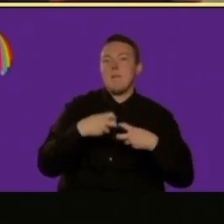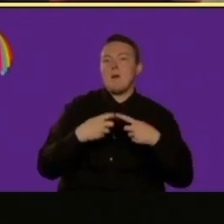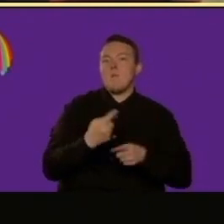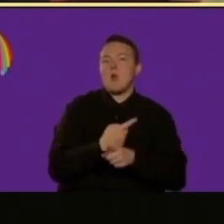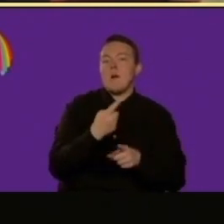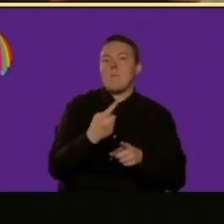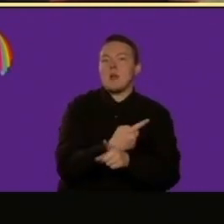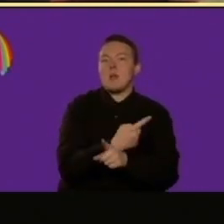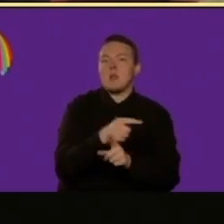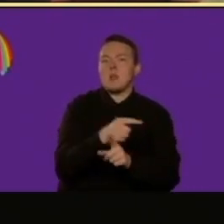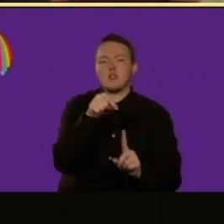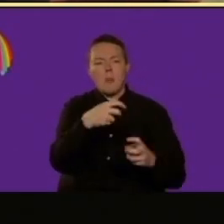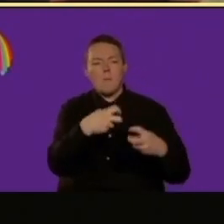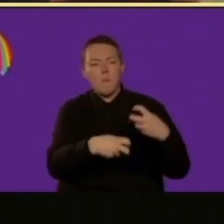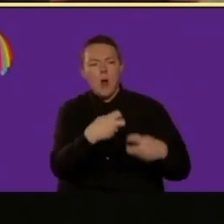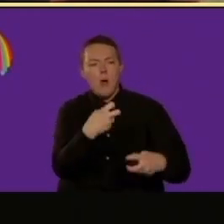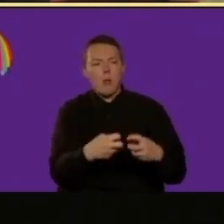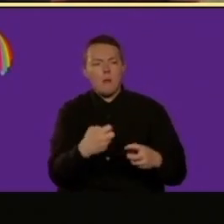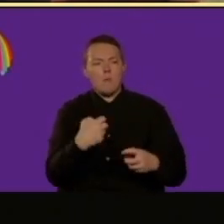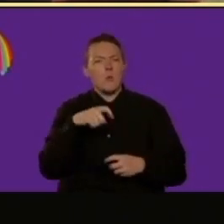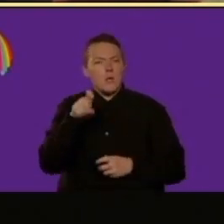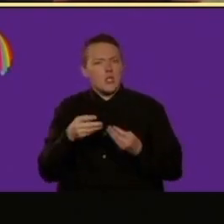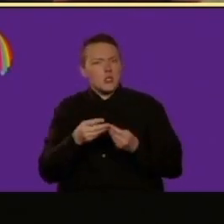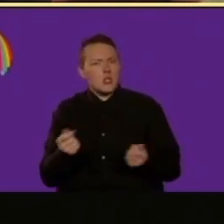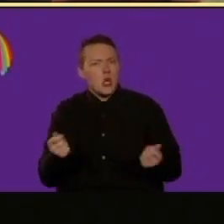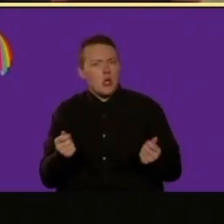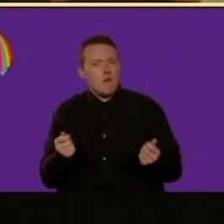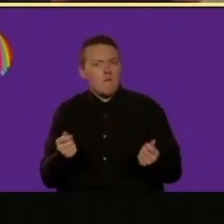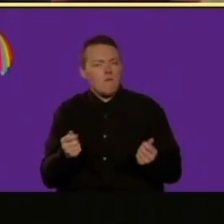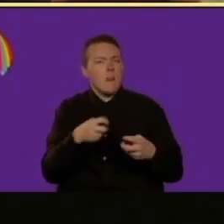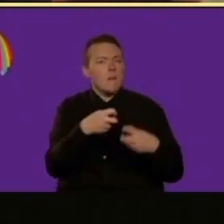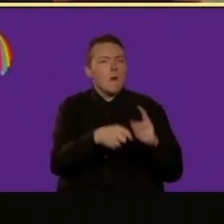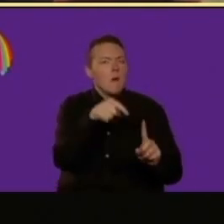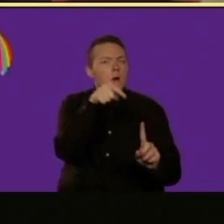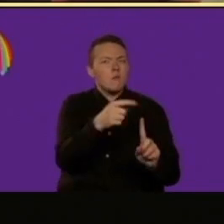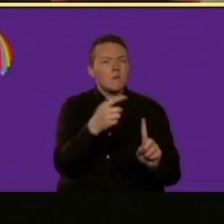and systems must change, not students, for this.